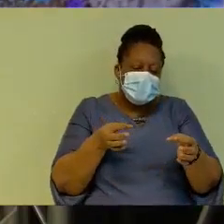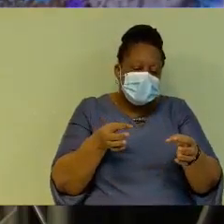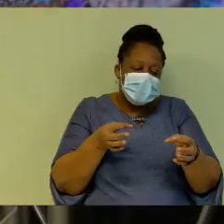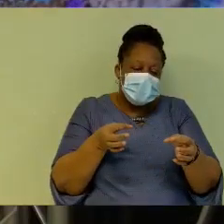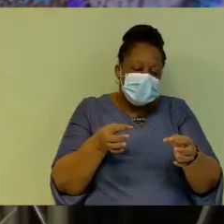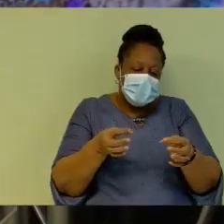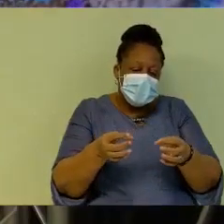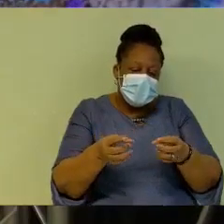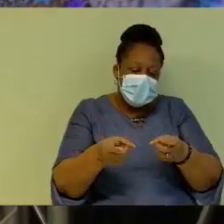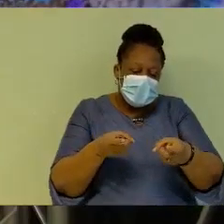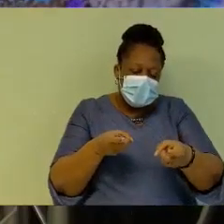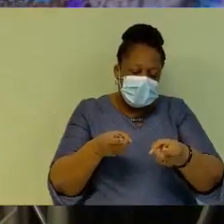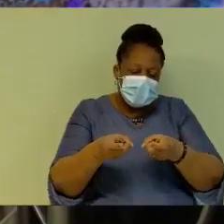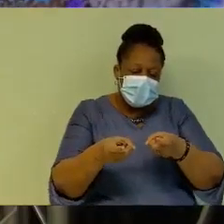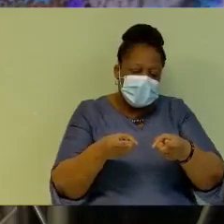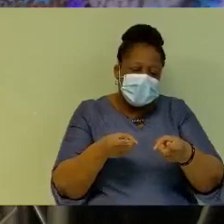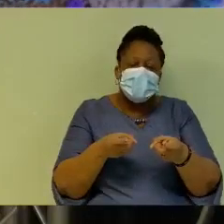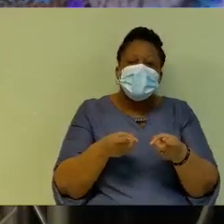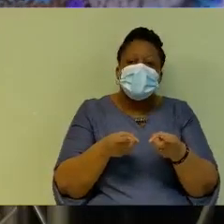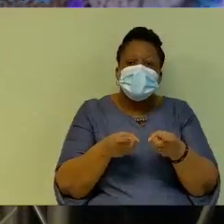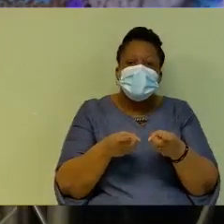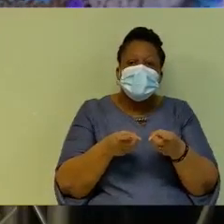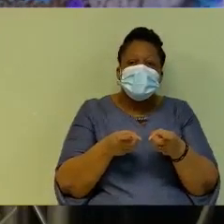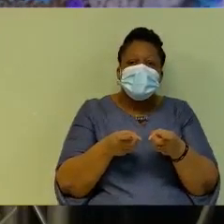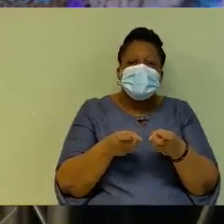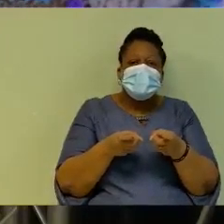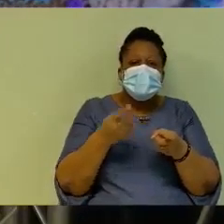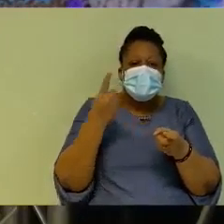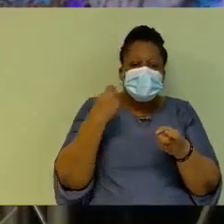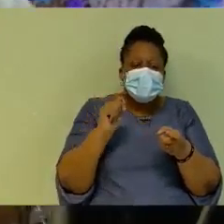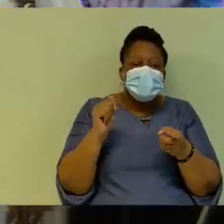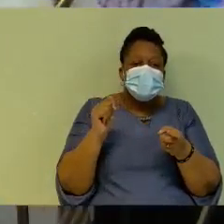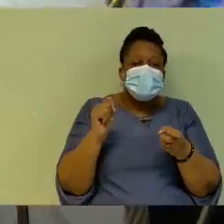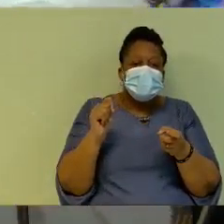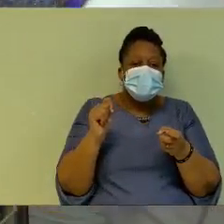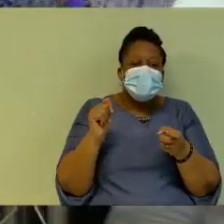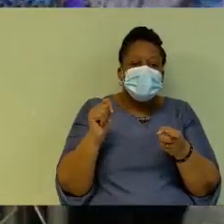would gradually start to do some elective procedures.